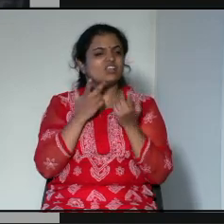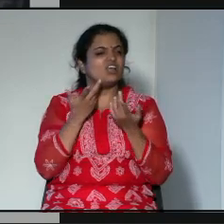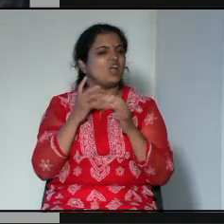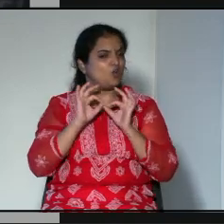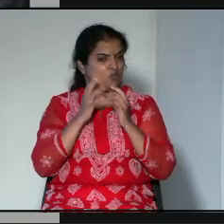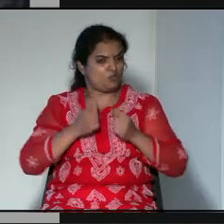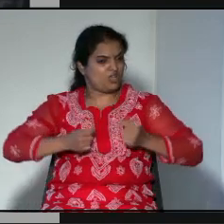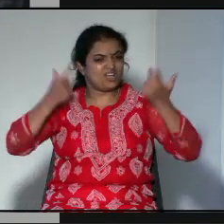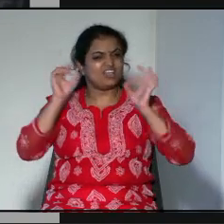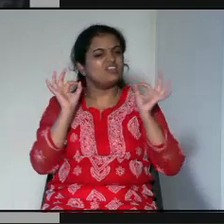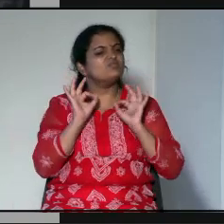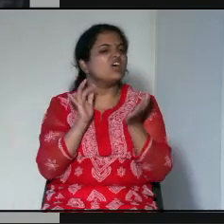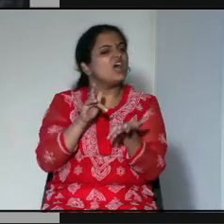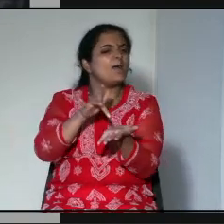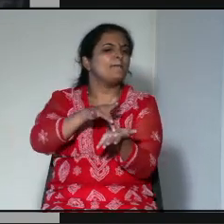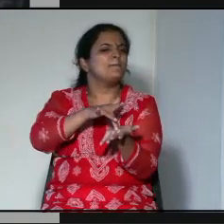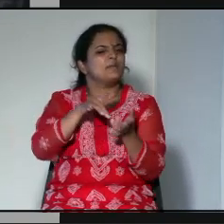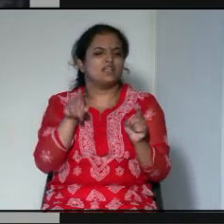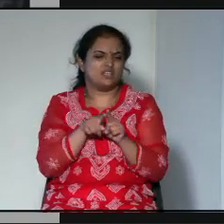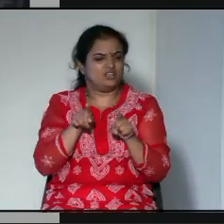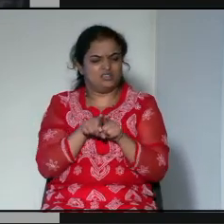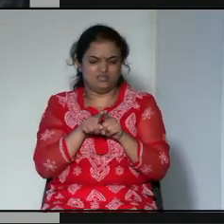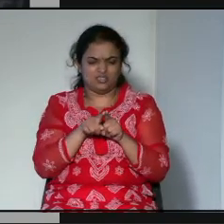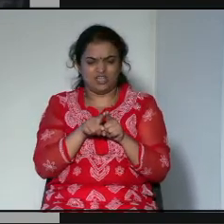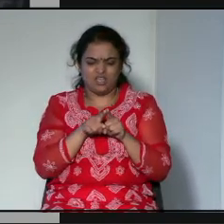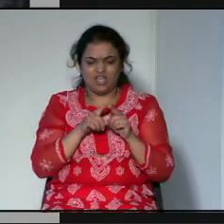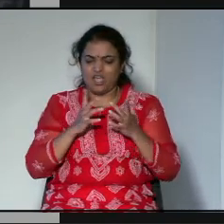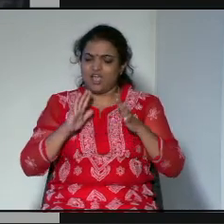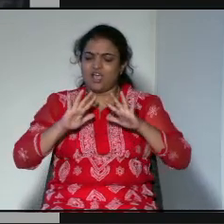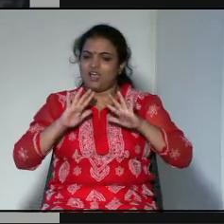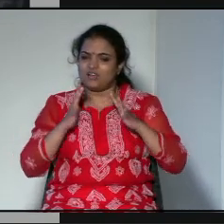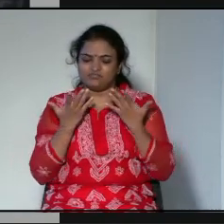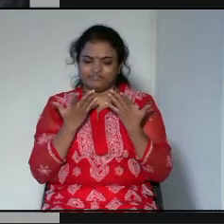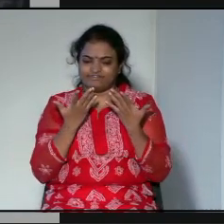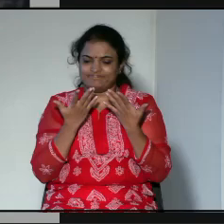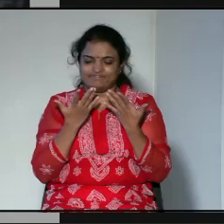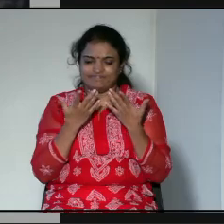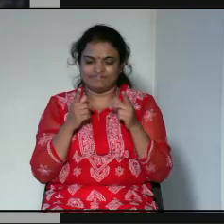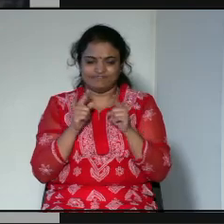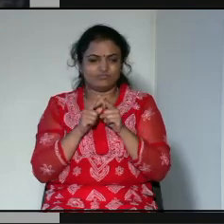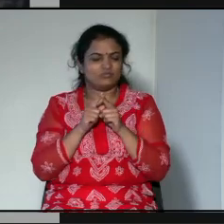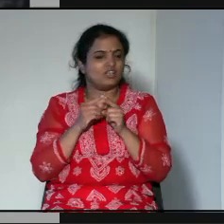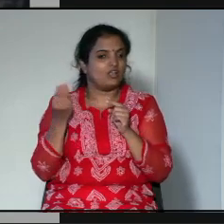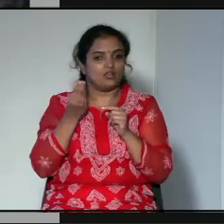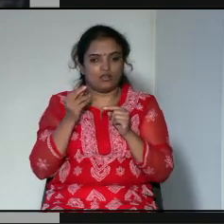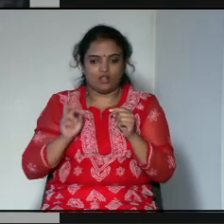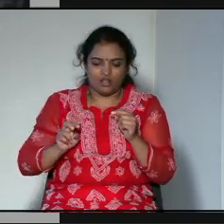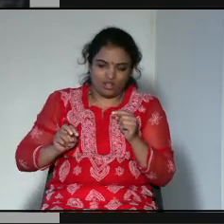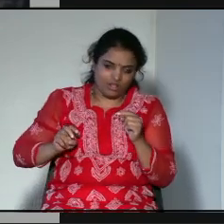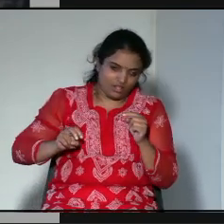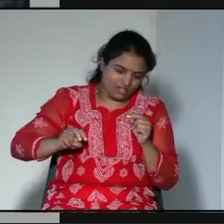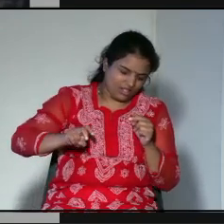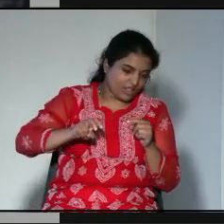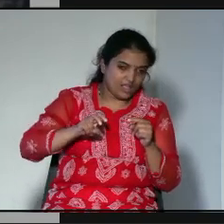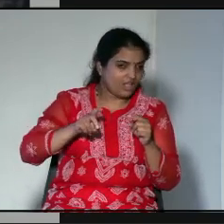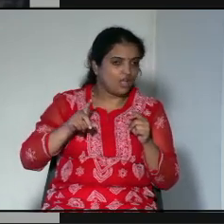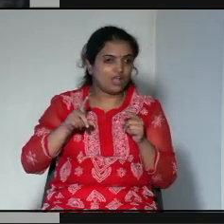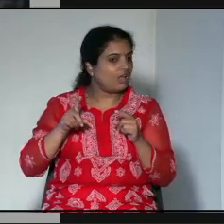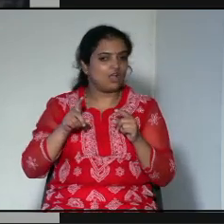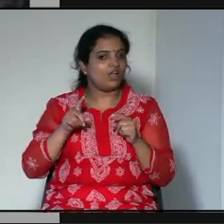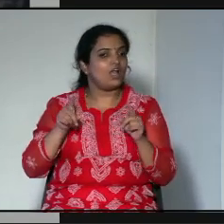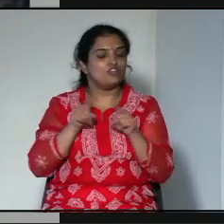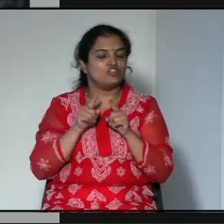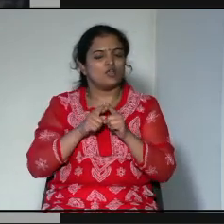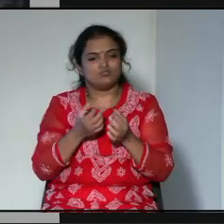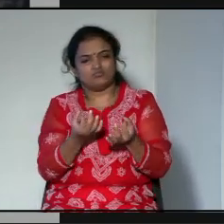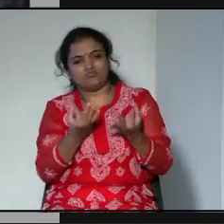train and bus, at times on slow bullock carts, on foot, and sometimes on foot when no other forms of transport came